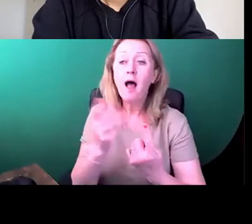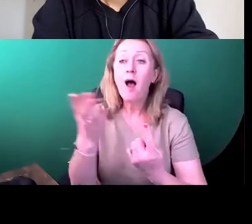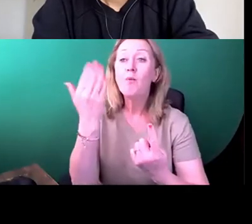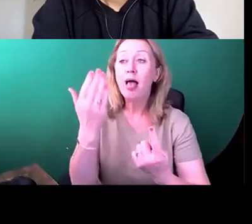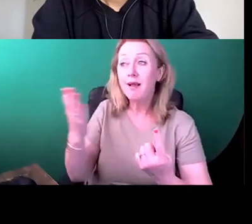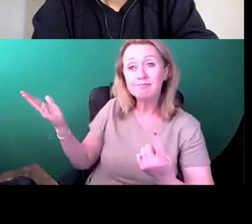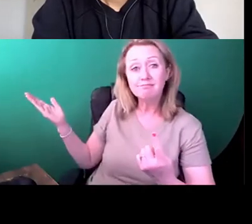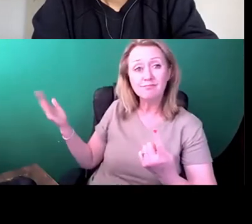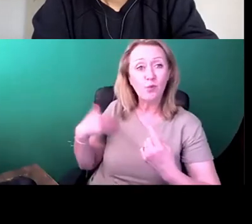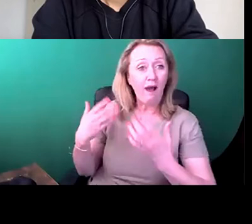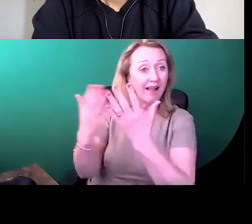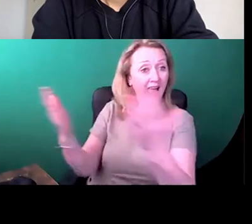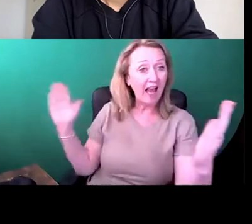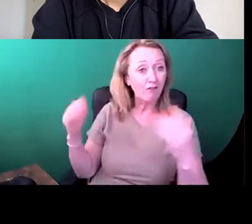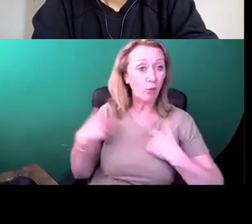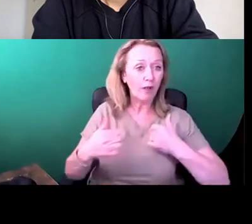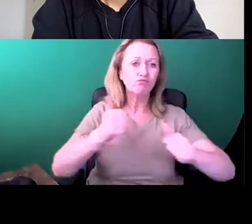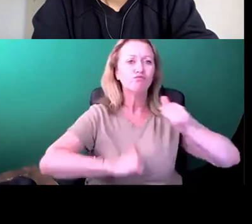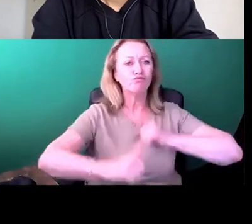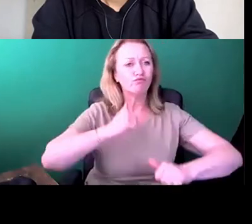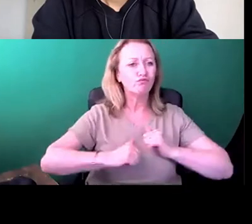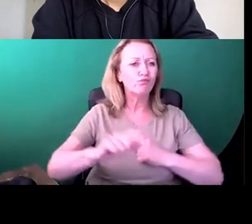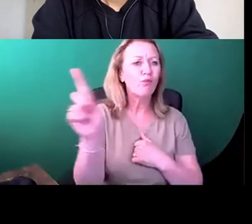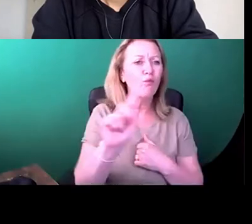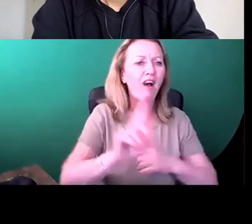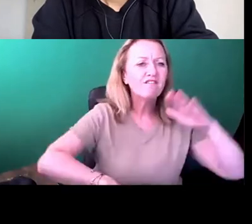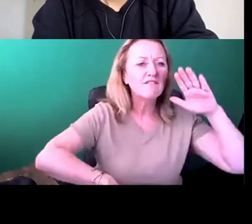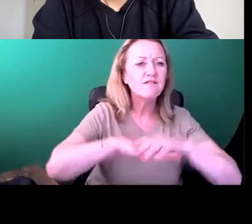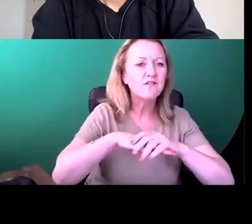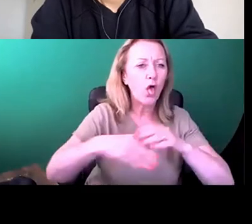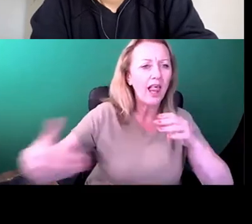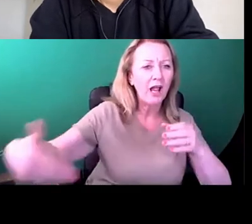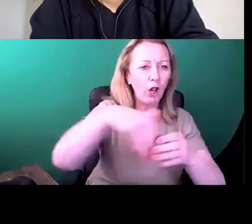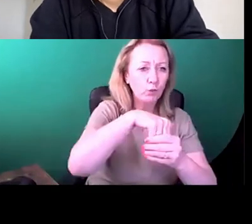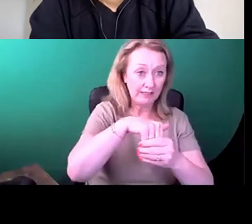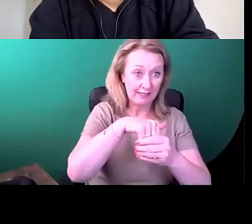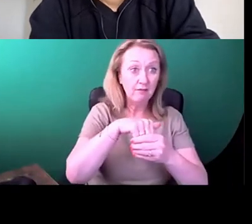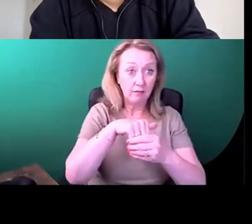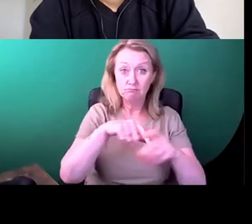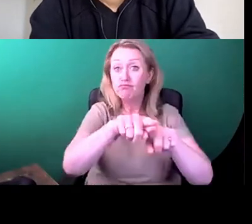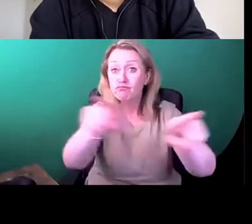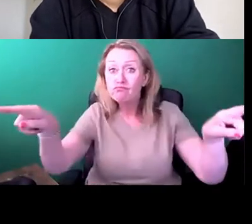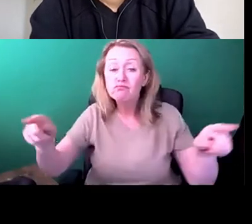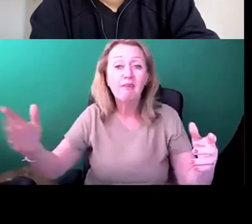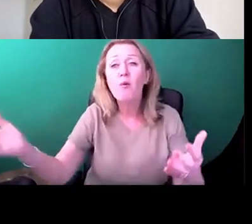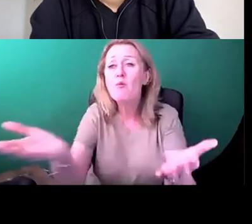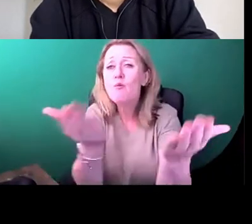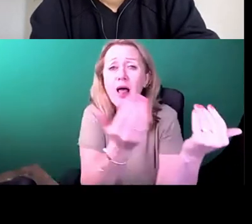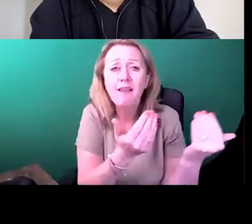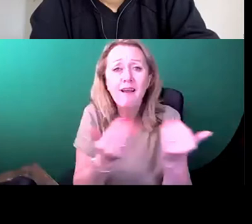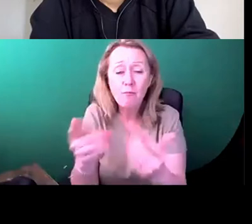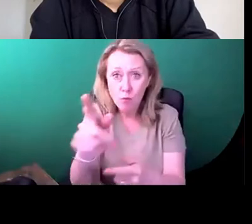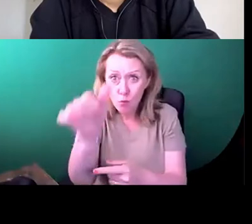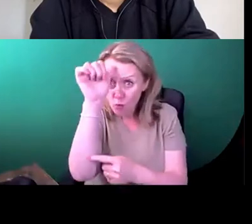our gallery. We pride ourselves in being fully inclusive. Everyone is welcome here. You must know that